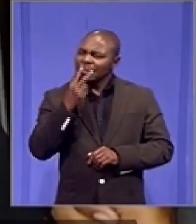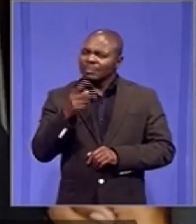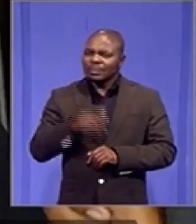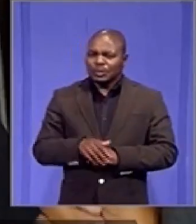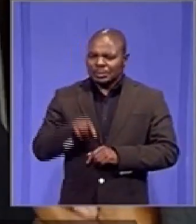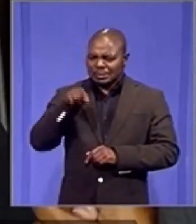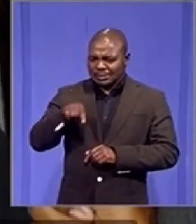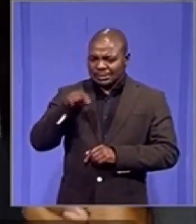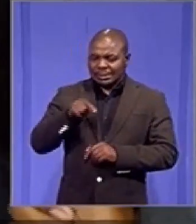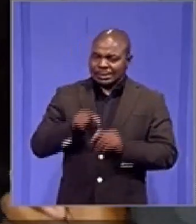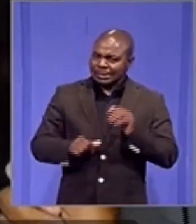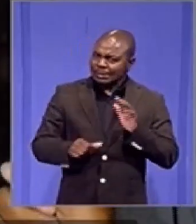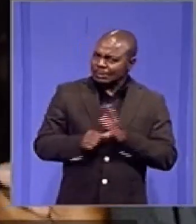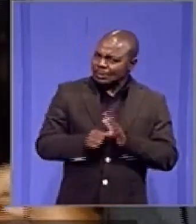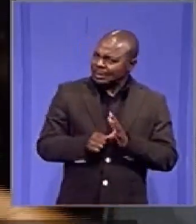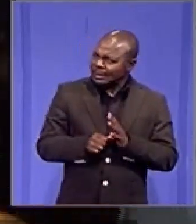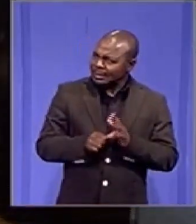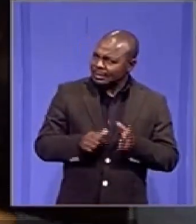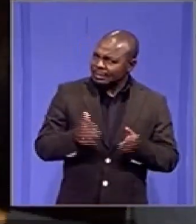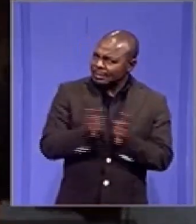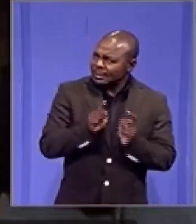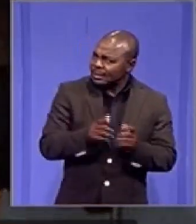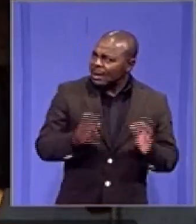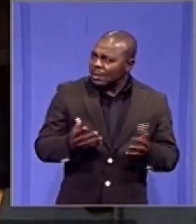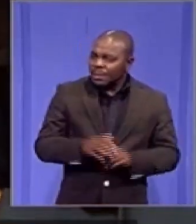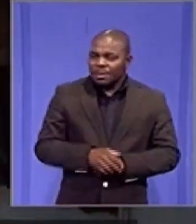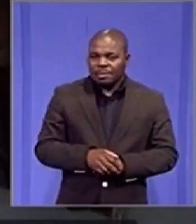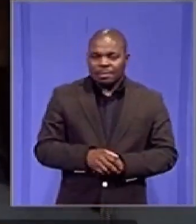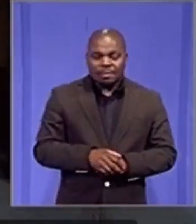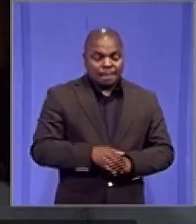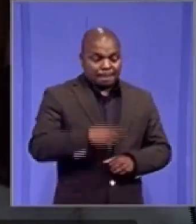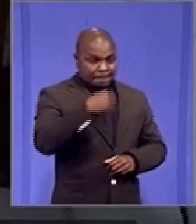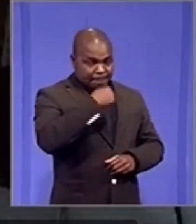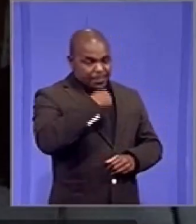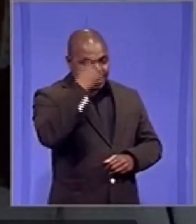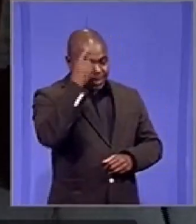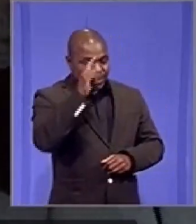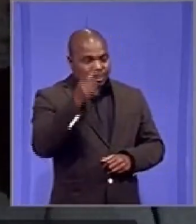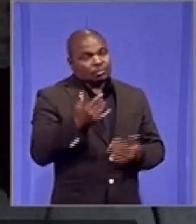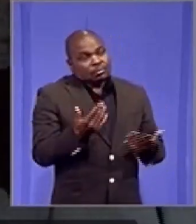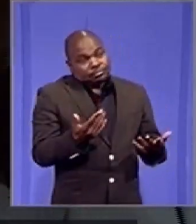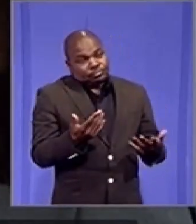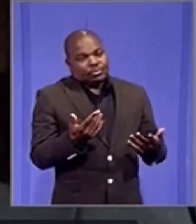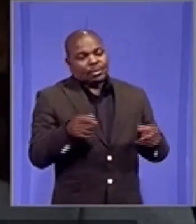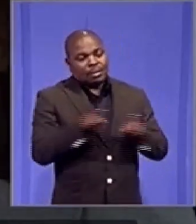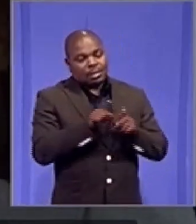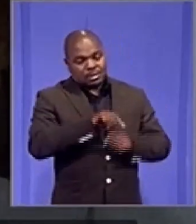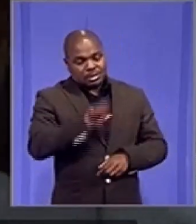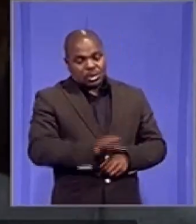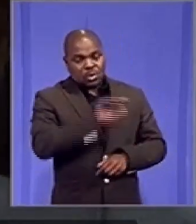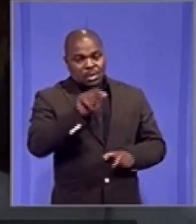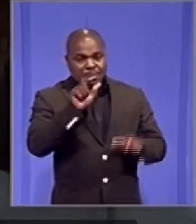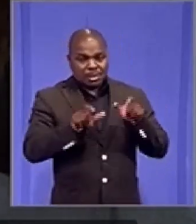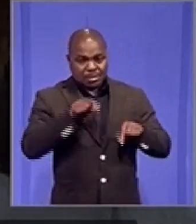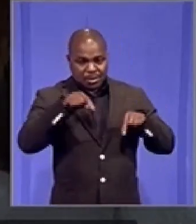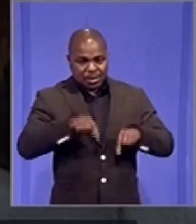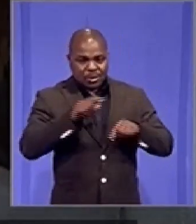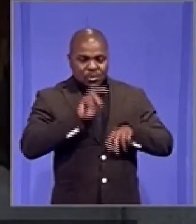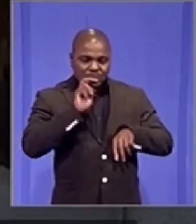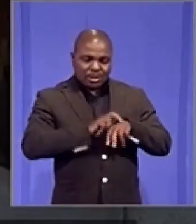motshameko o botlhokwa go fitlha kae? Nna ke naga gore re bele ka badudi ba South Africa Borwa a